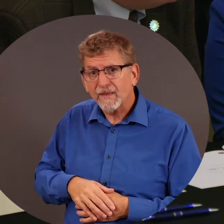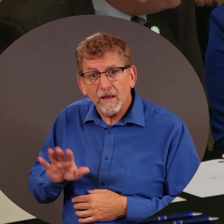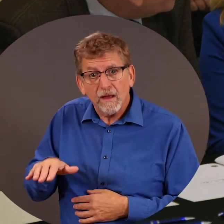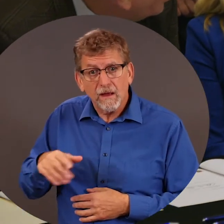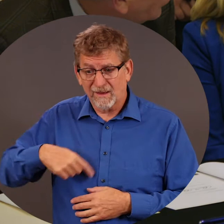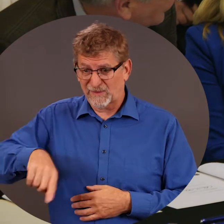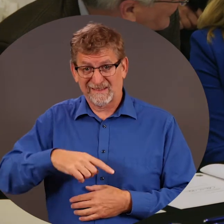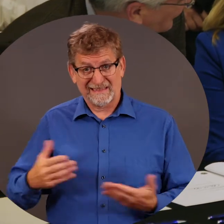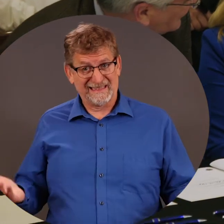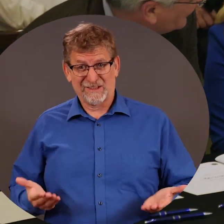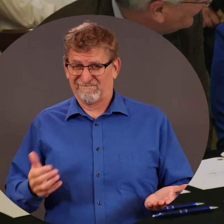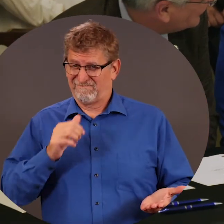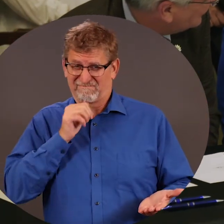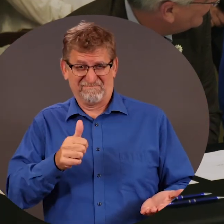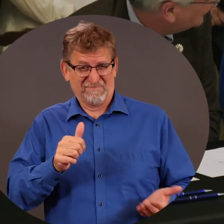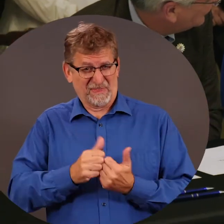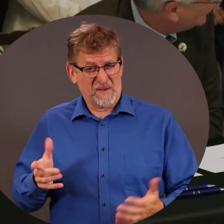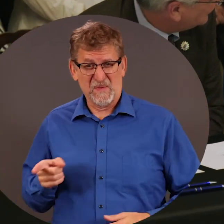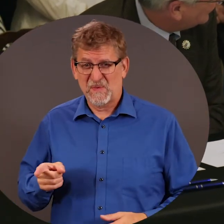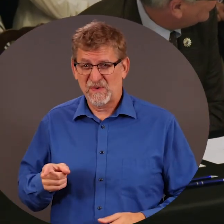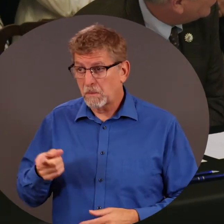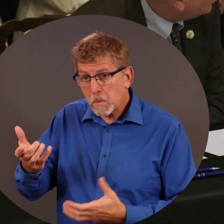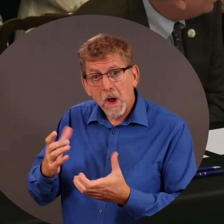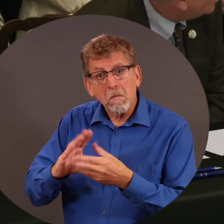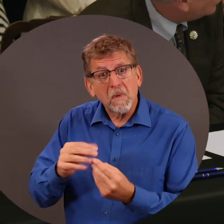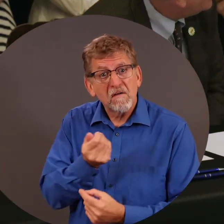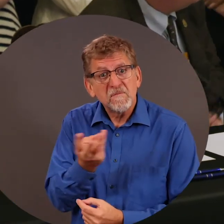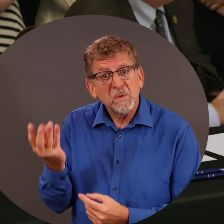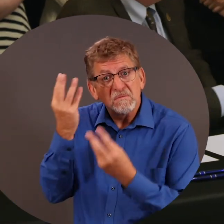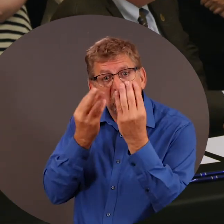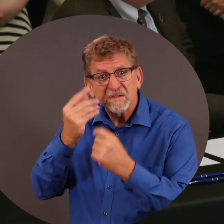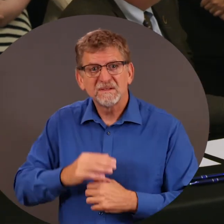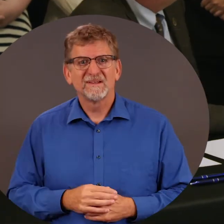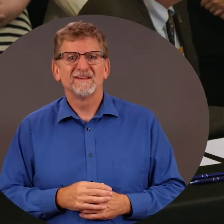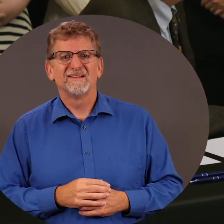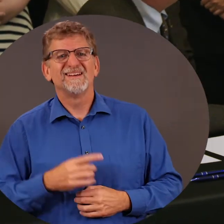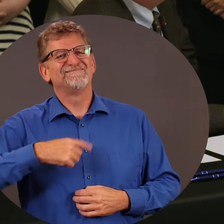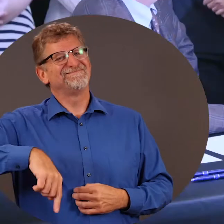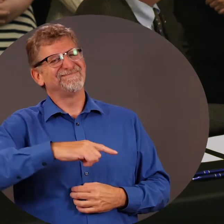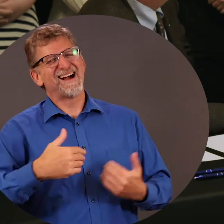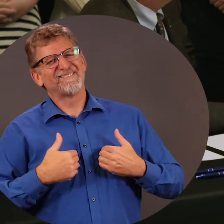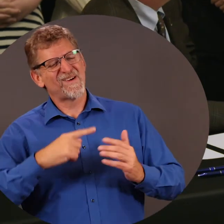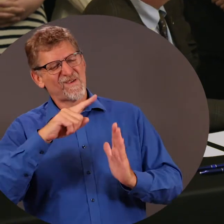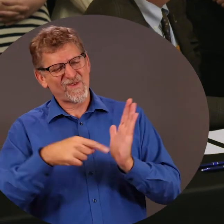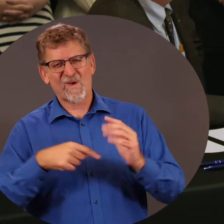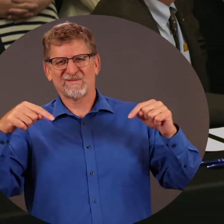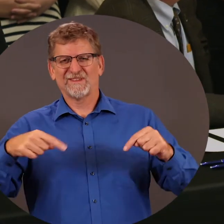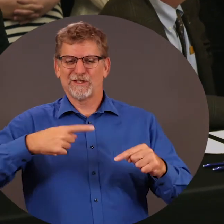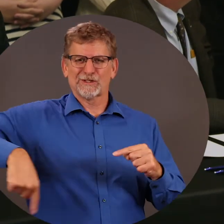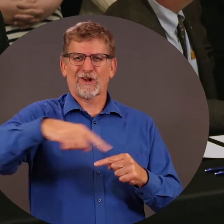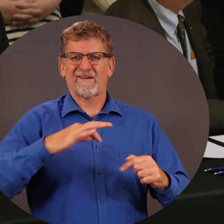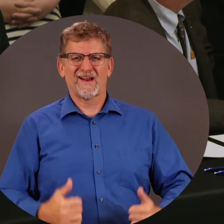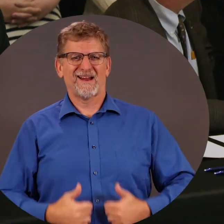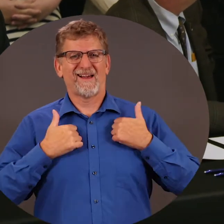without you. Would you like to share a few thoughts? We all play a role in the circle of life. And this is